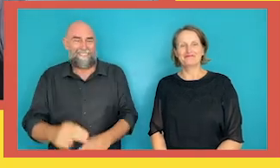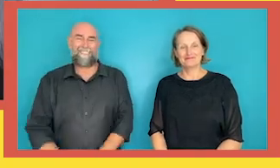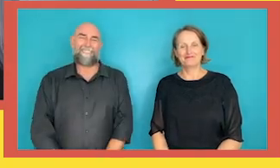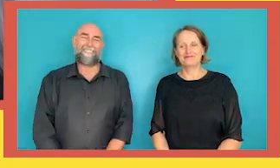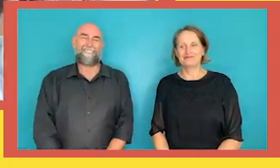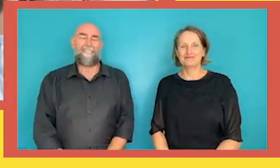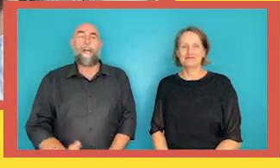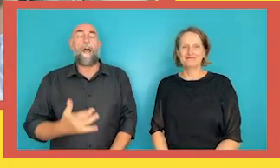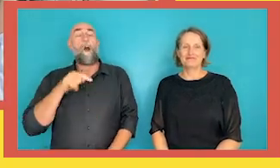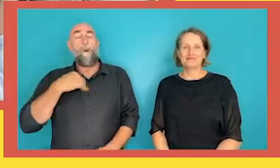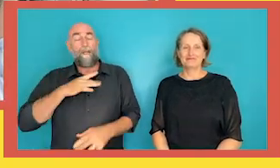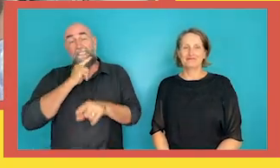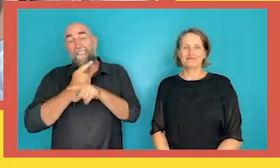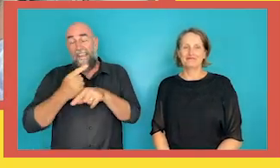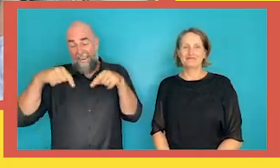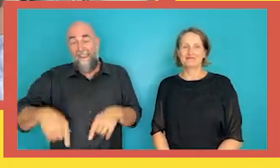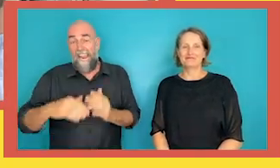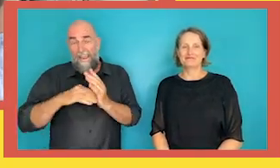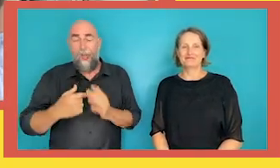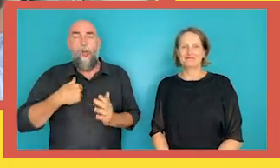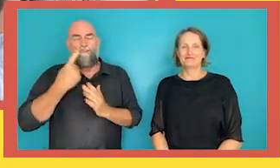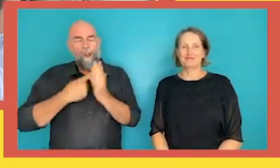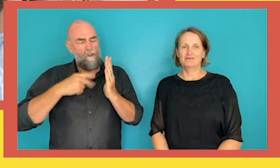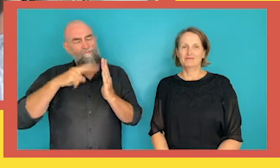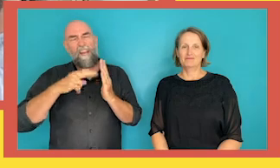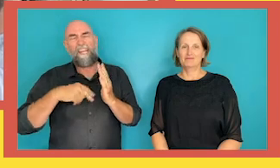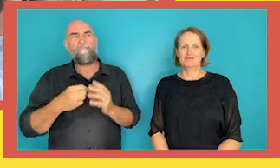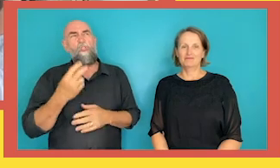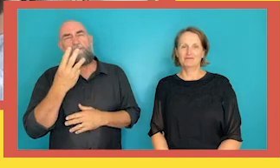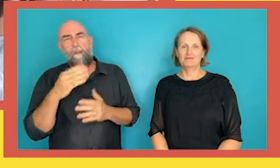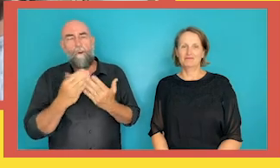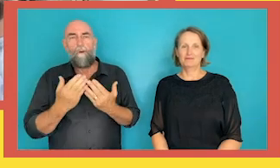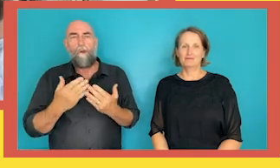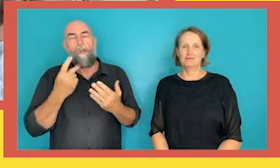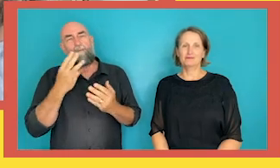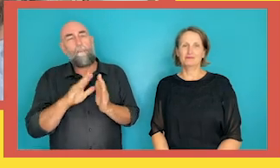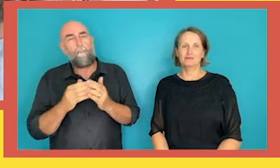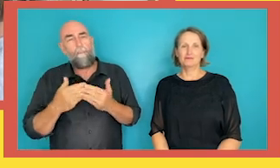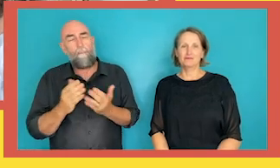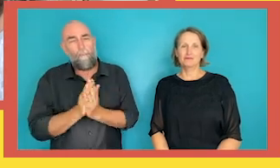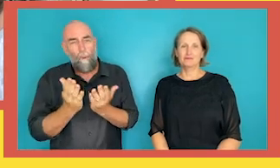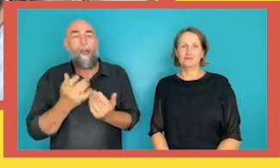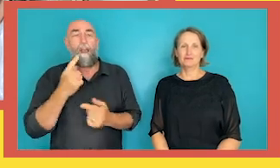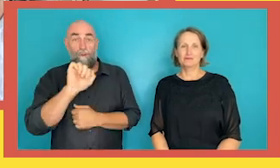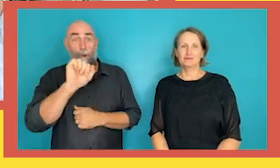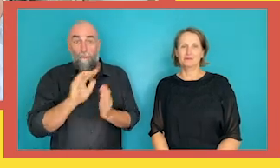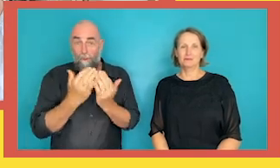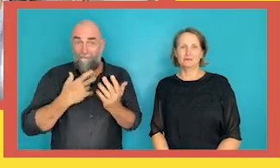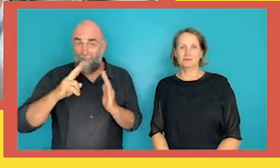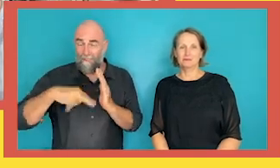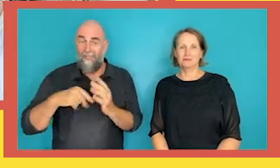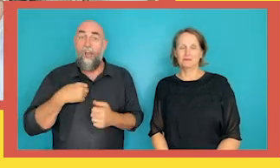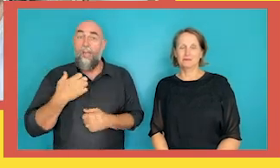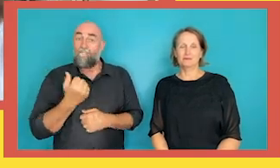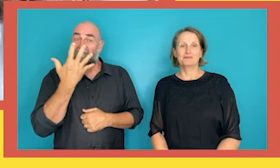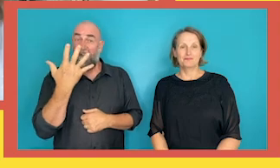Kurt, I'm saying it right here, right now on You Little Ripper. I've only read a few books in my life, maybe 3 of them. One was yours, Kurt. I'm definitely going to read this book. So I can count on my